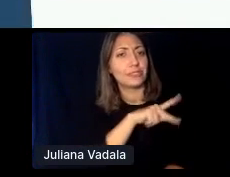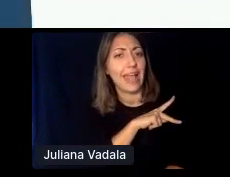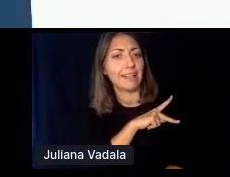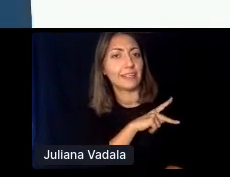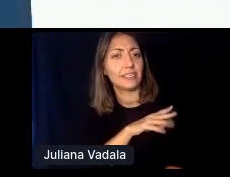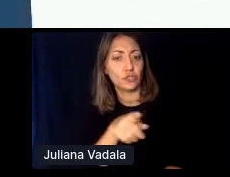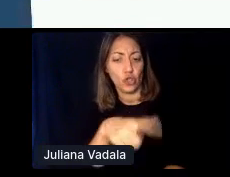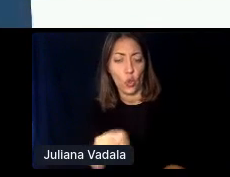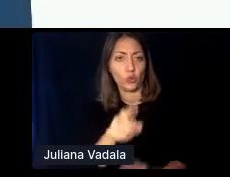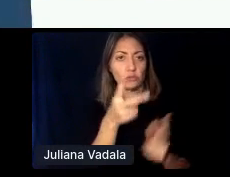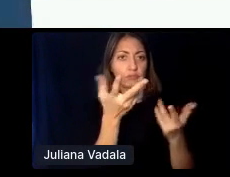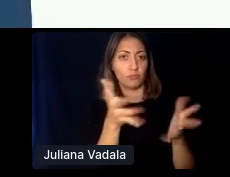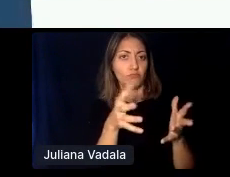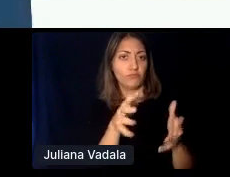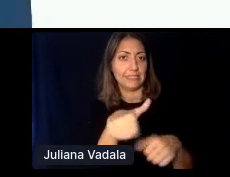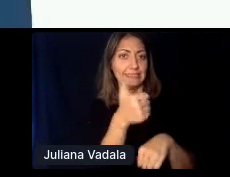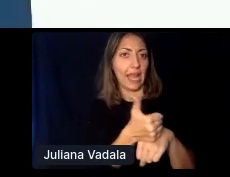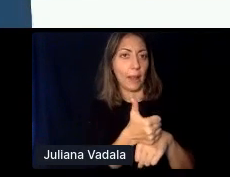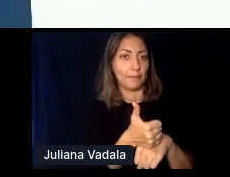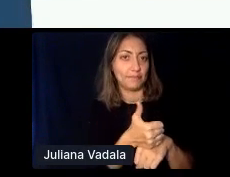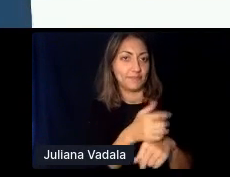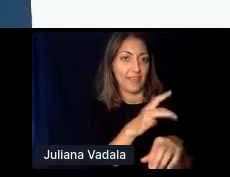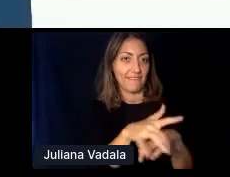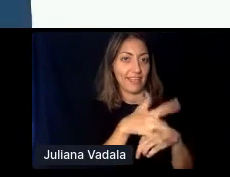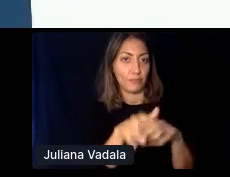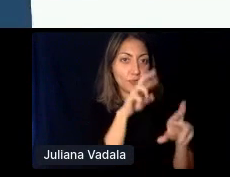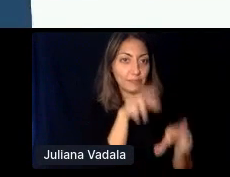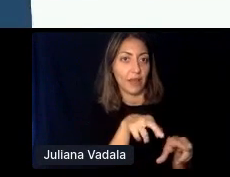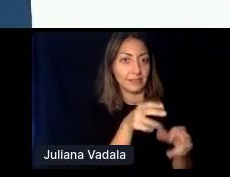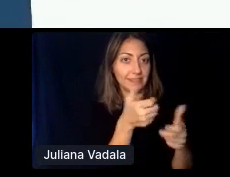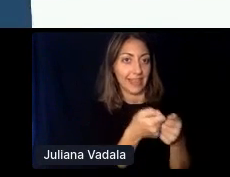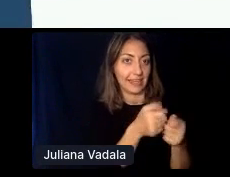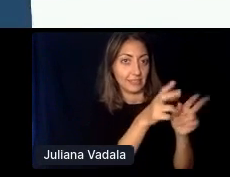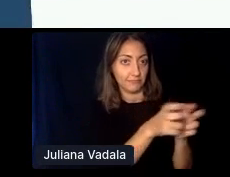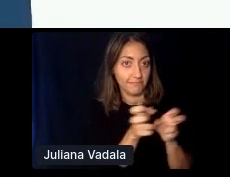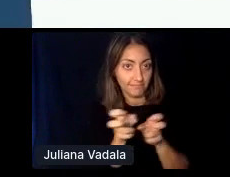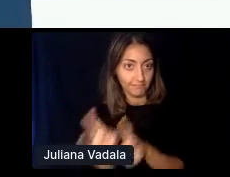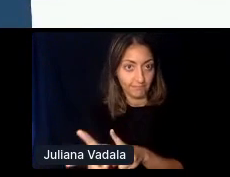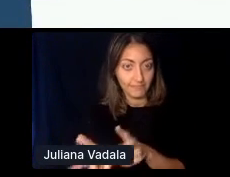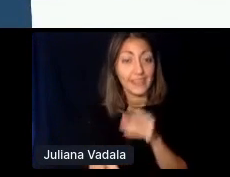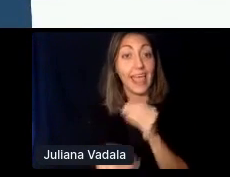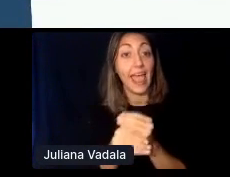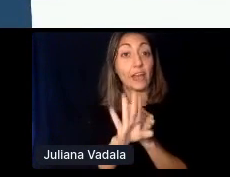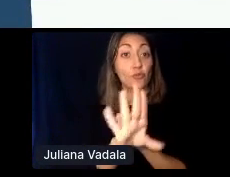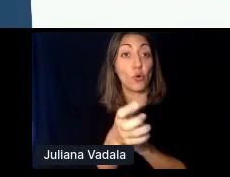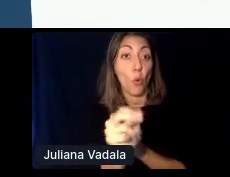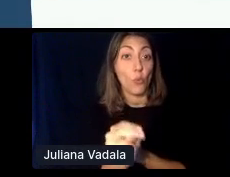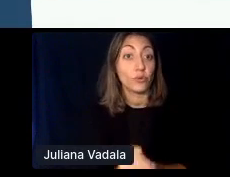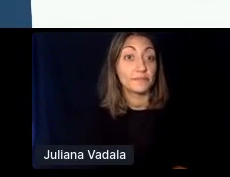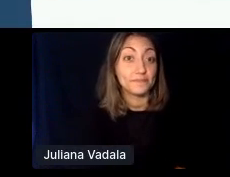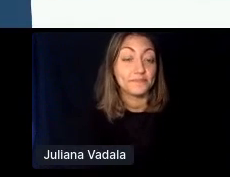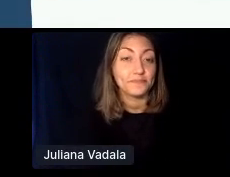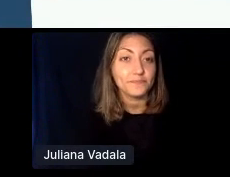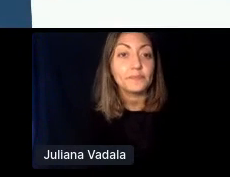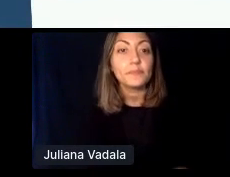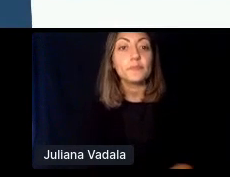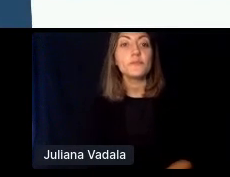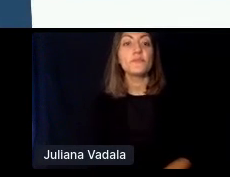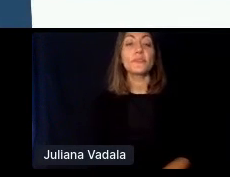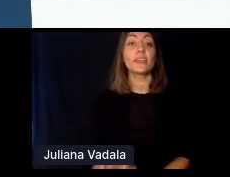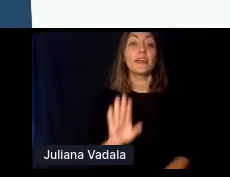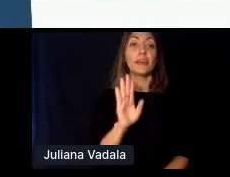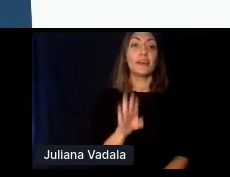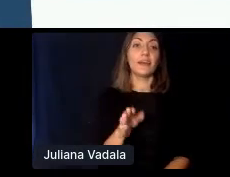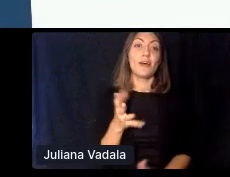So we've covered a lot today. I just want to finish up with a couple of notes. First, this is just the tip of the